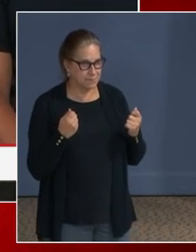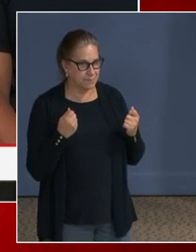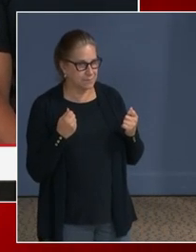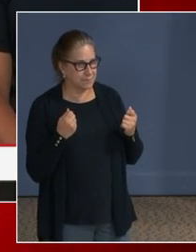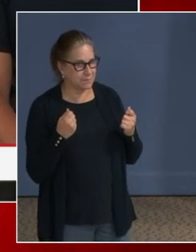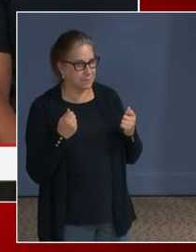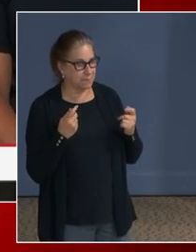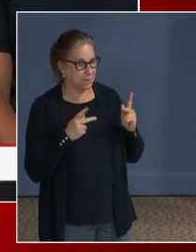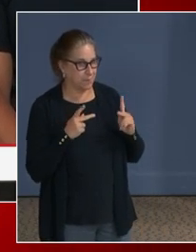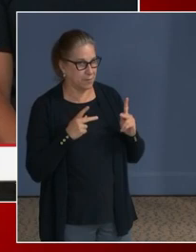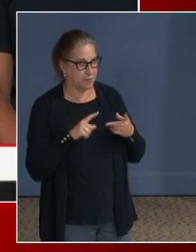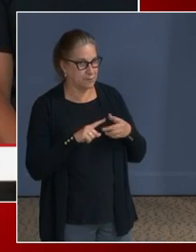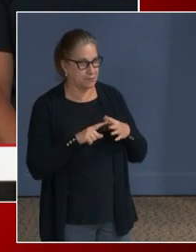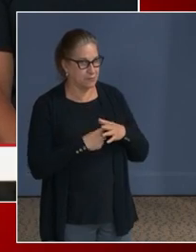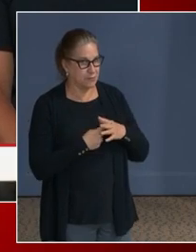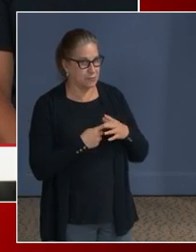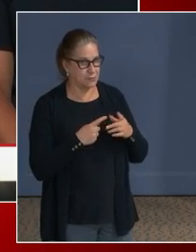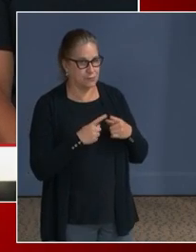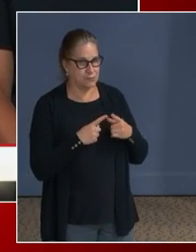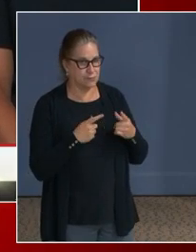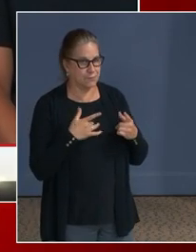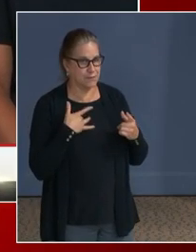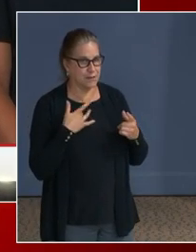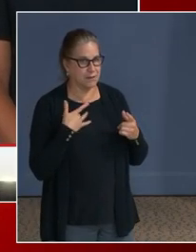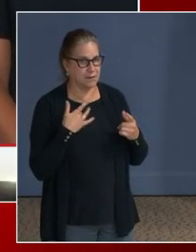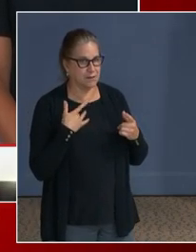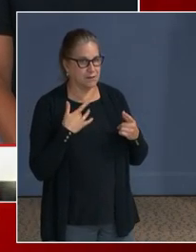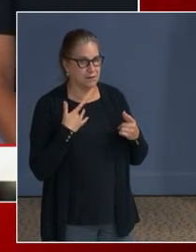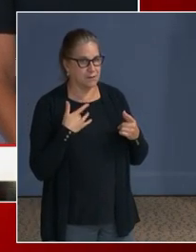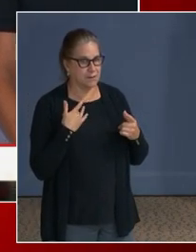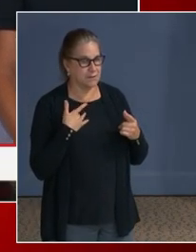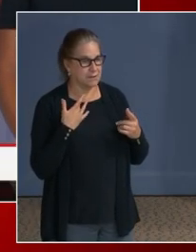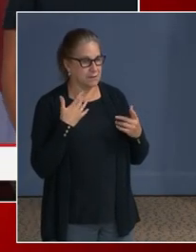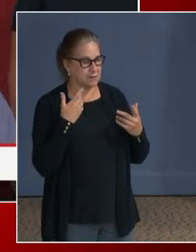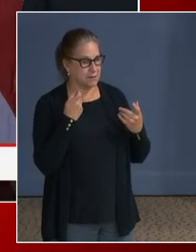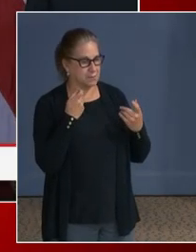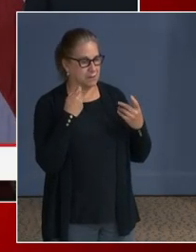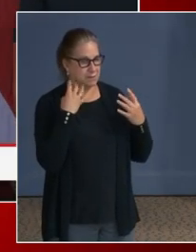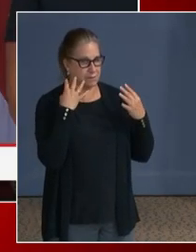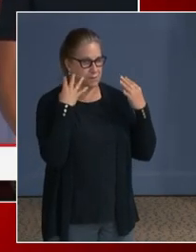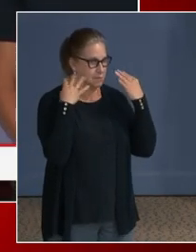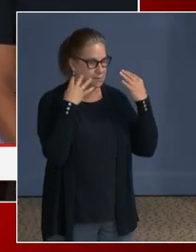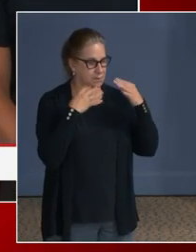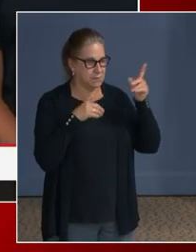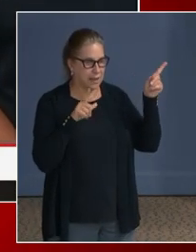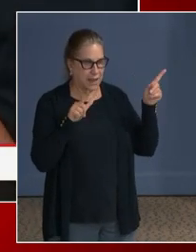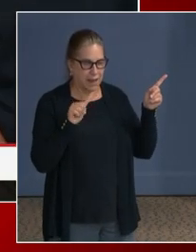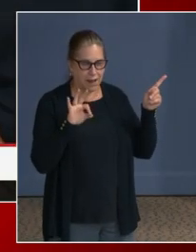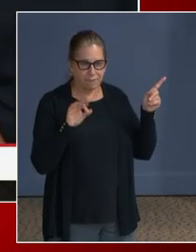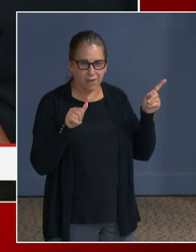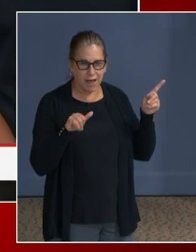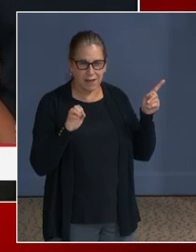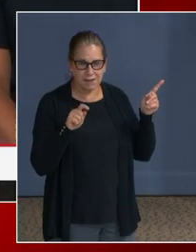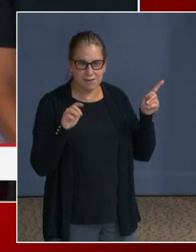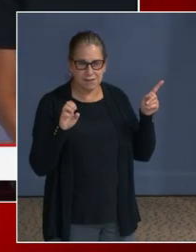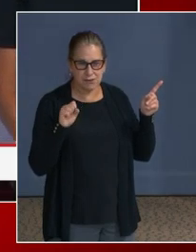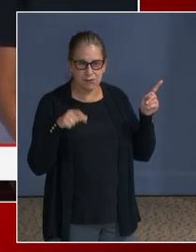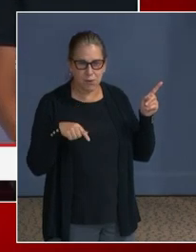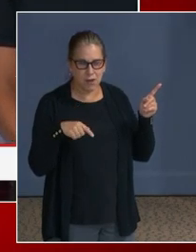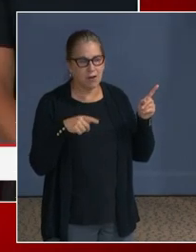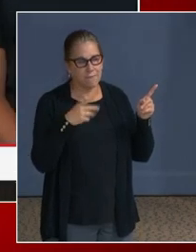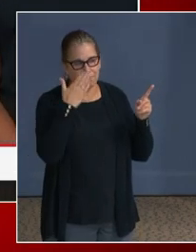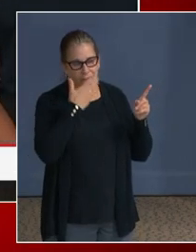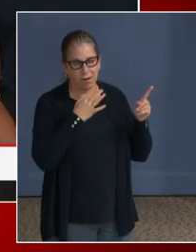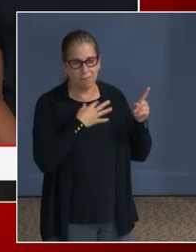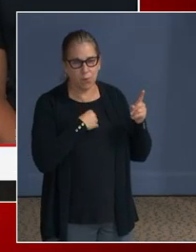crazy at Lafayette Square. And I'm wondering, I know we haven't gotten the after-action report yet from MPD